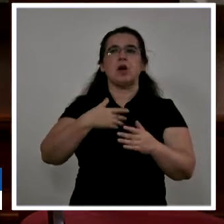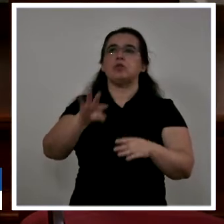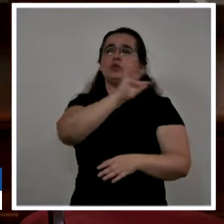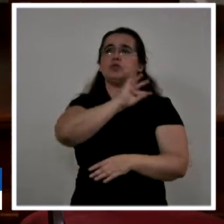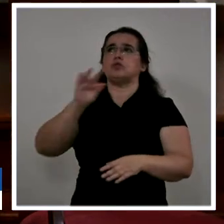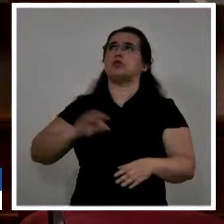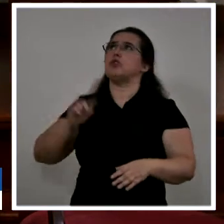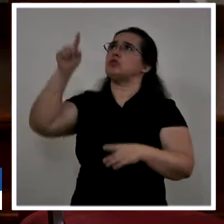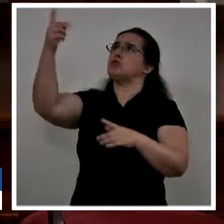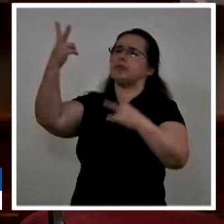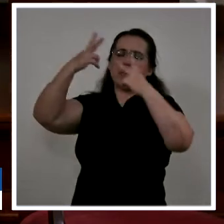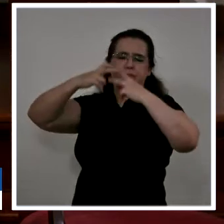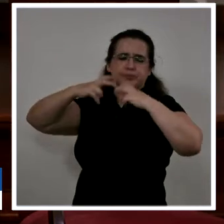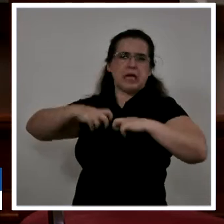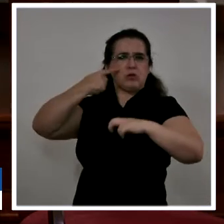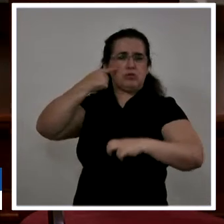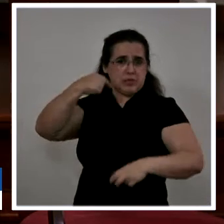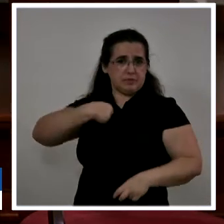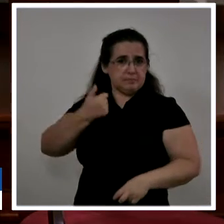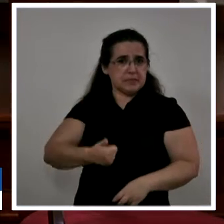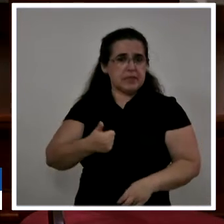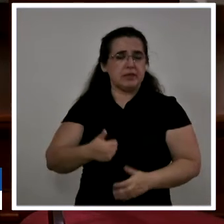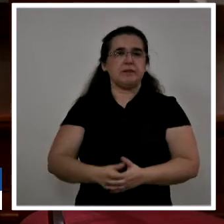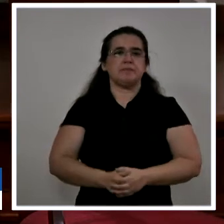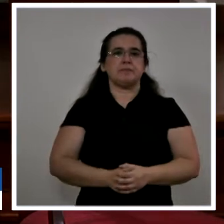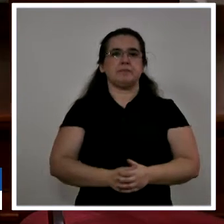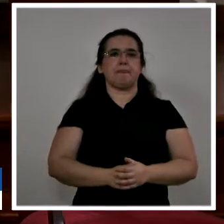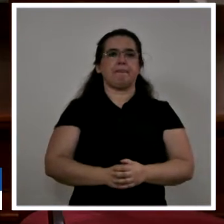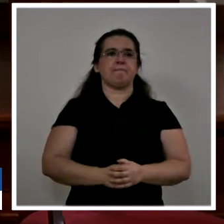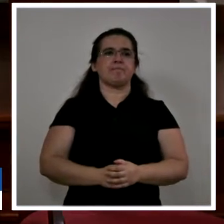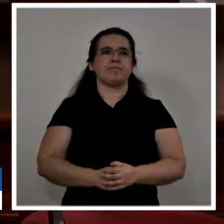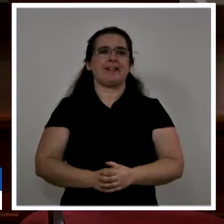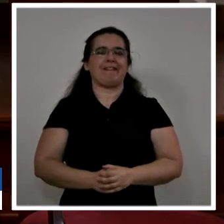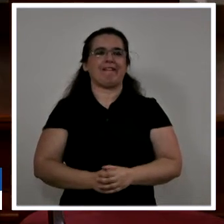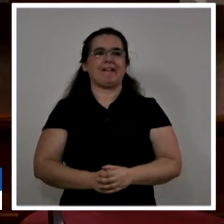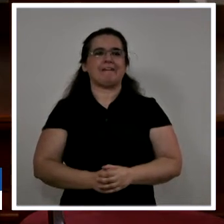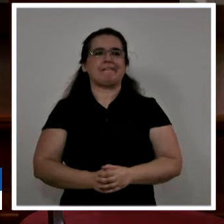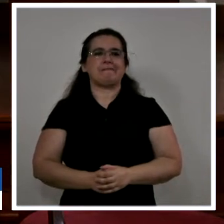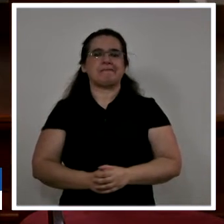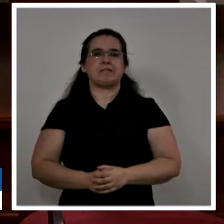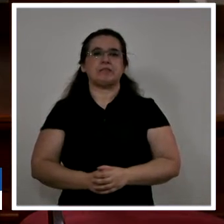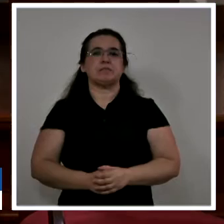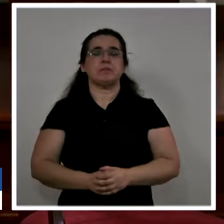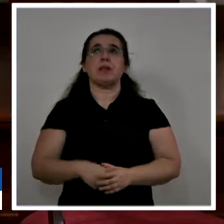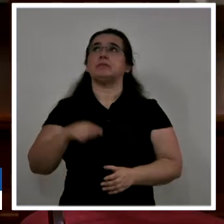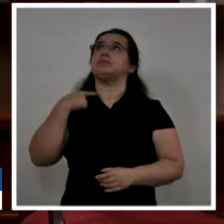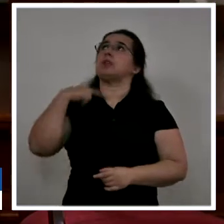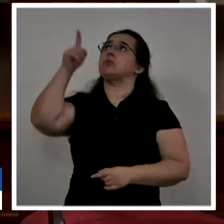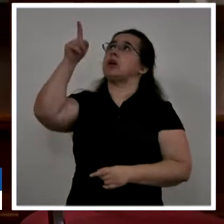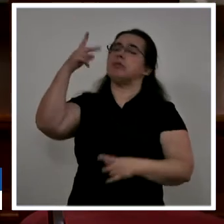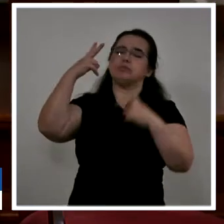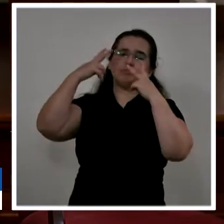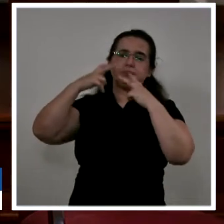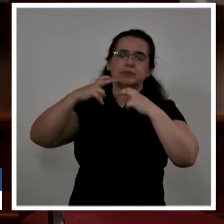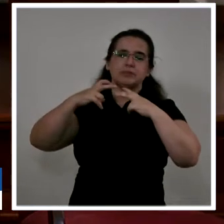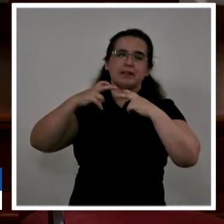me sondaste e me conheces. And you, God, covered me from my mother's womb. E diz, quadrinhas o meu